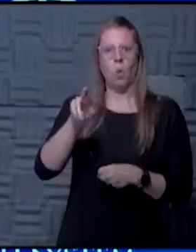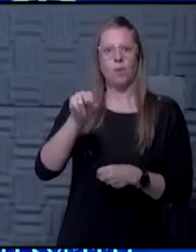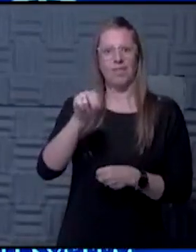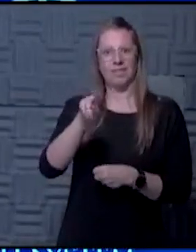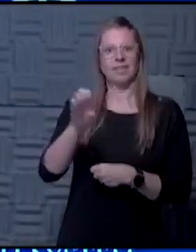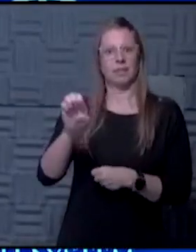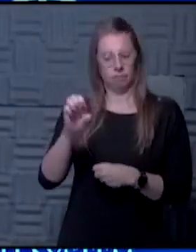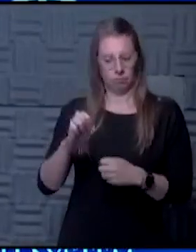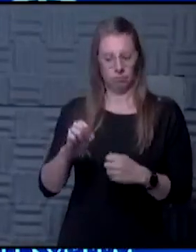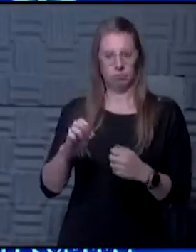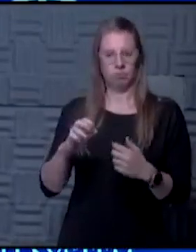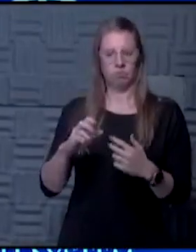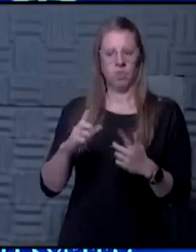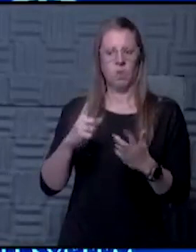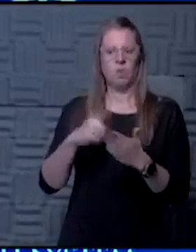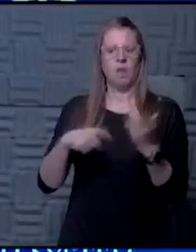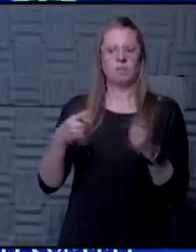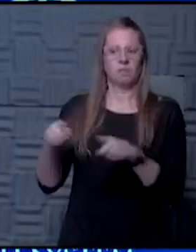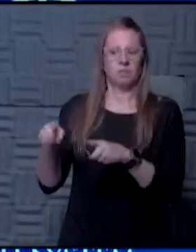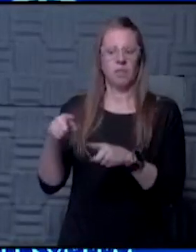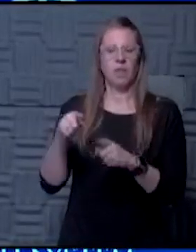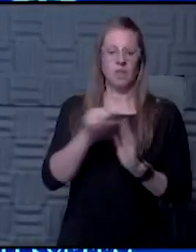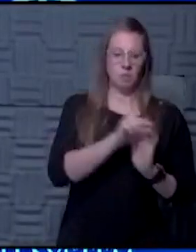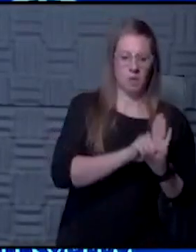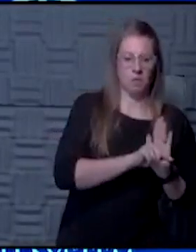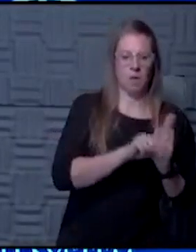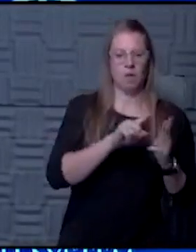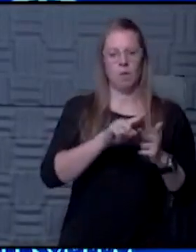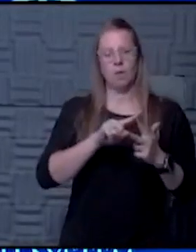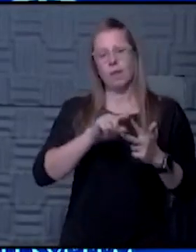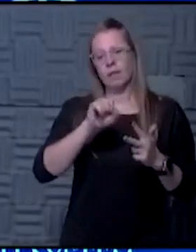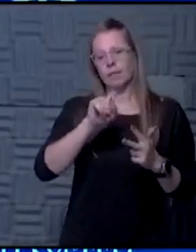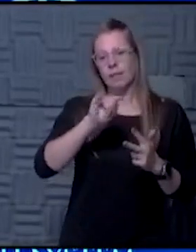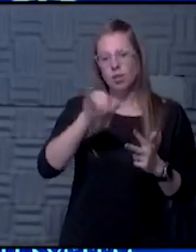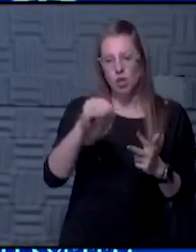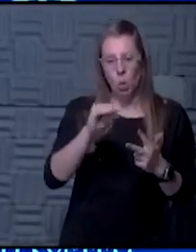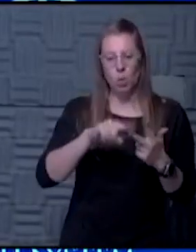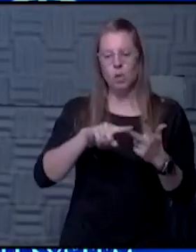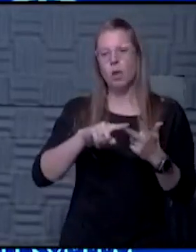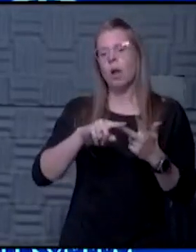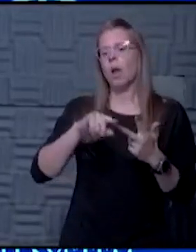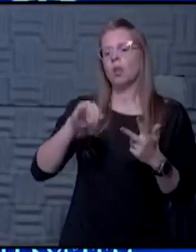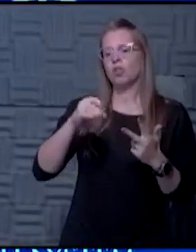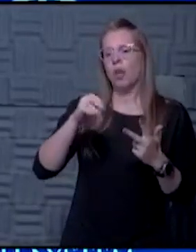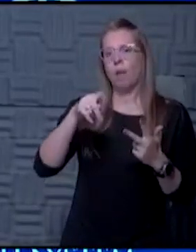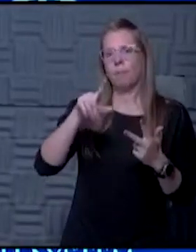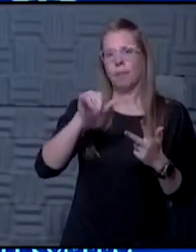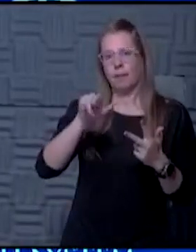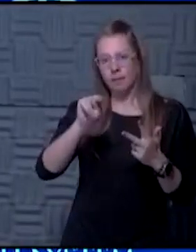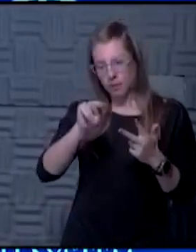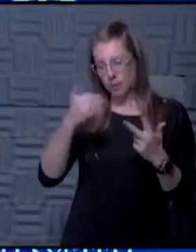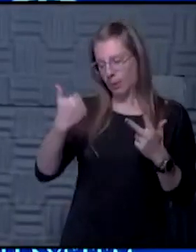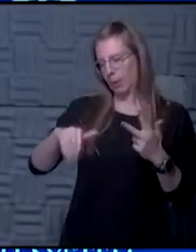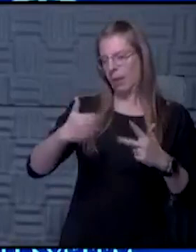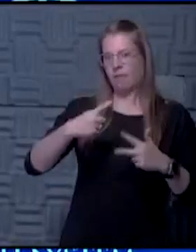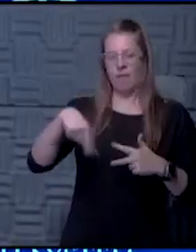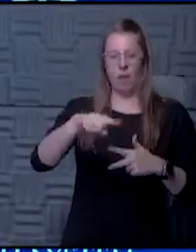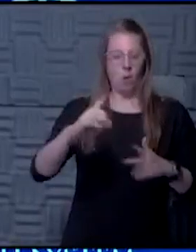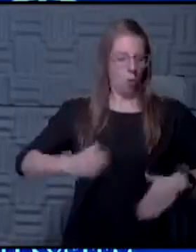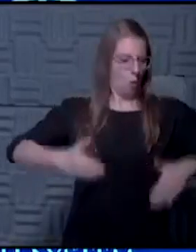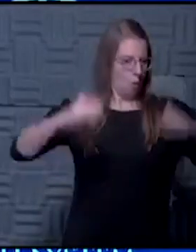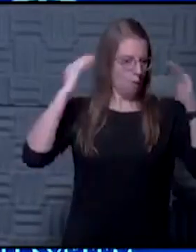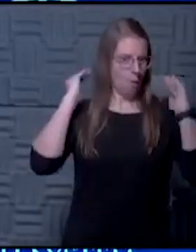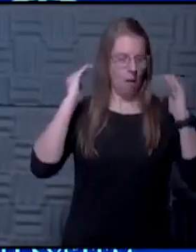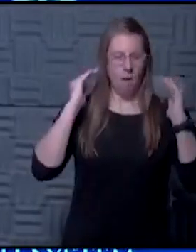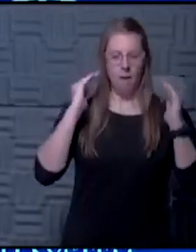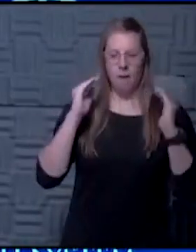on there. And you see things like Springfield or St. Joe or Joplin or other communities where they're pretty overwhelmed.